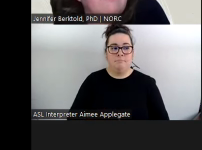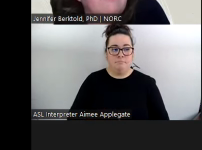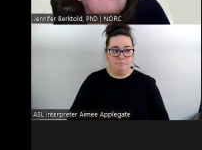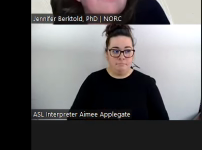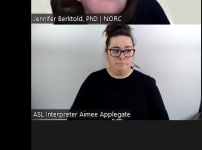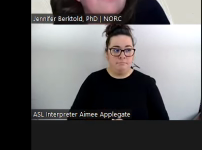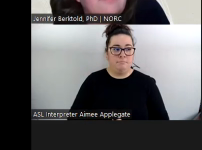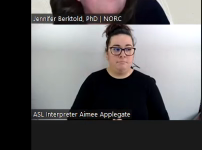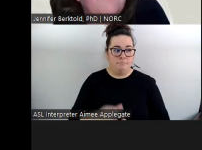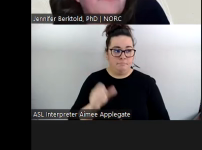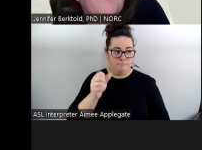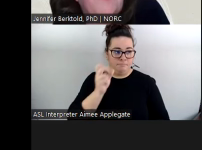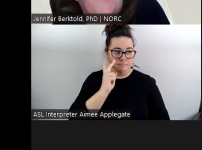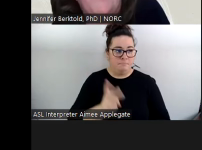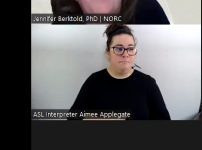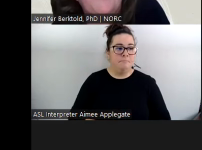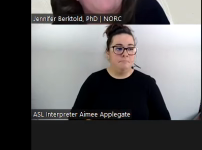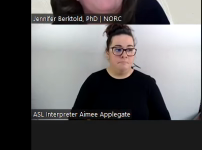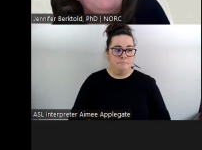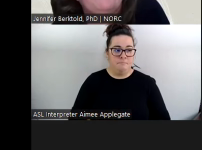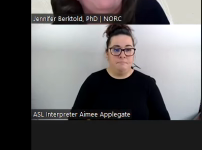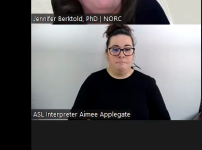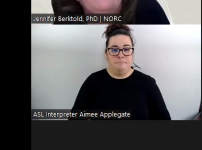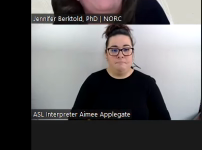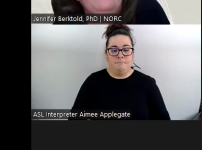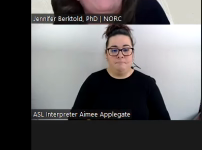Yeah, it's only mental, yes. Mm-hmm.